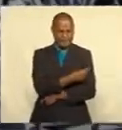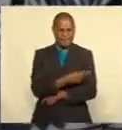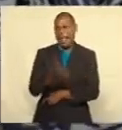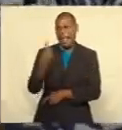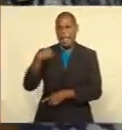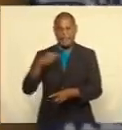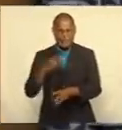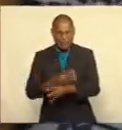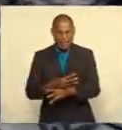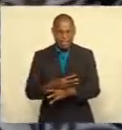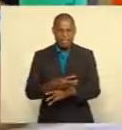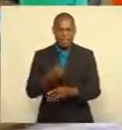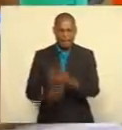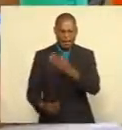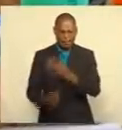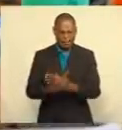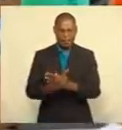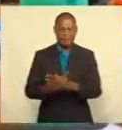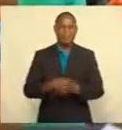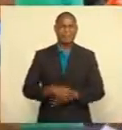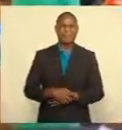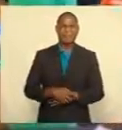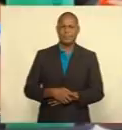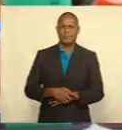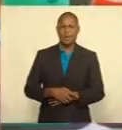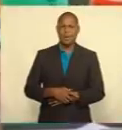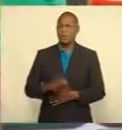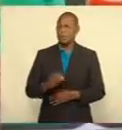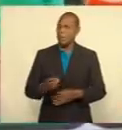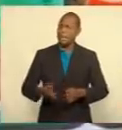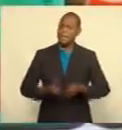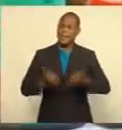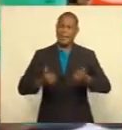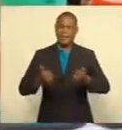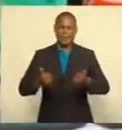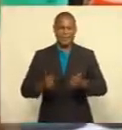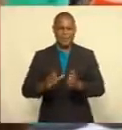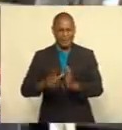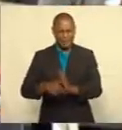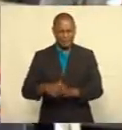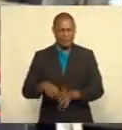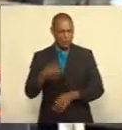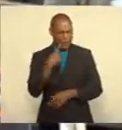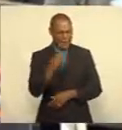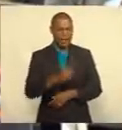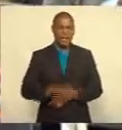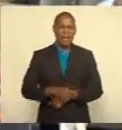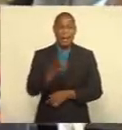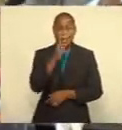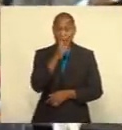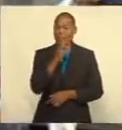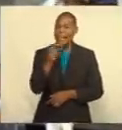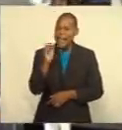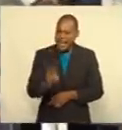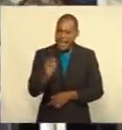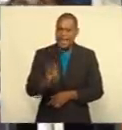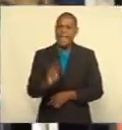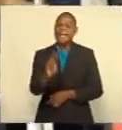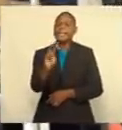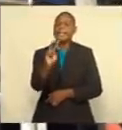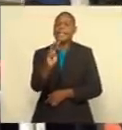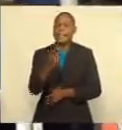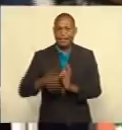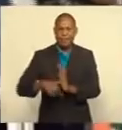Task Force, Dr. Rachel Devi, has on many occasions emphasized on the need for people to get their second jabs. It's